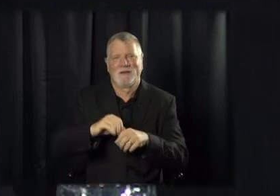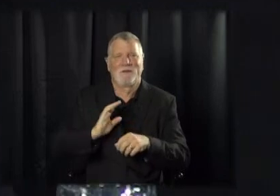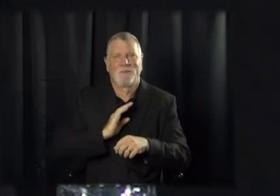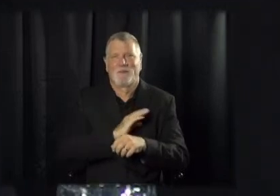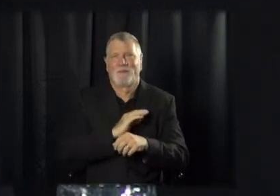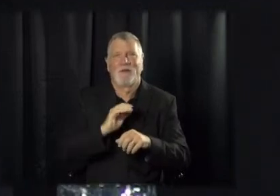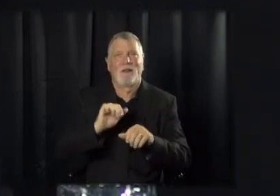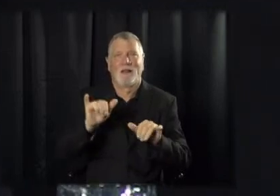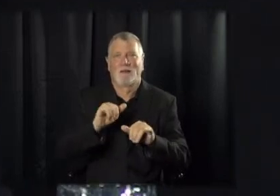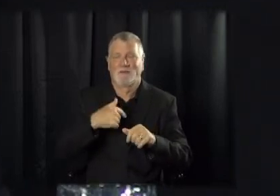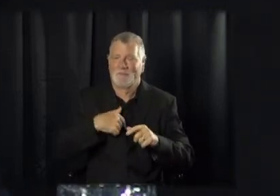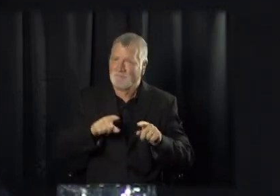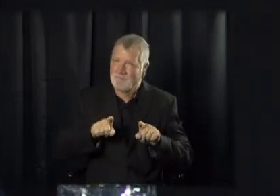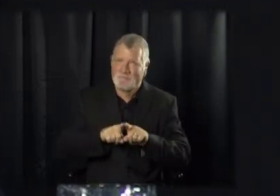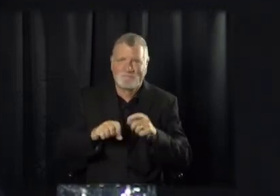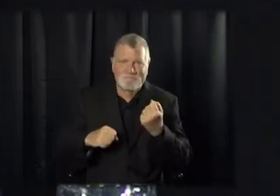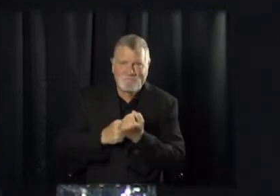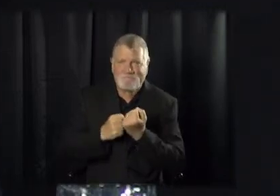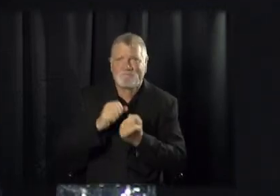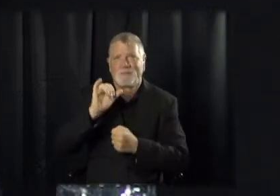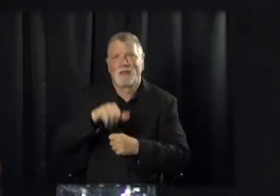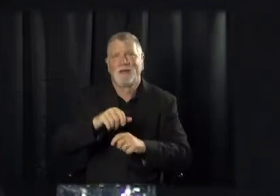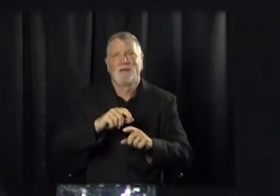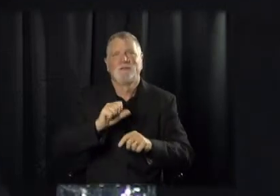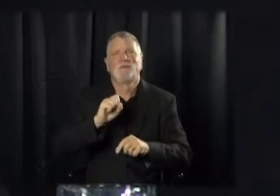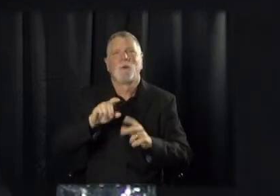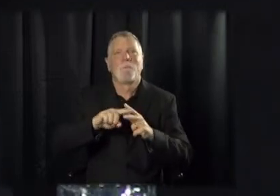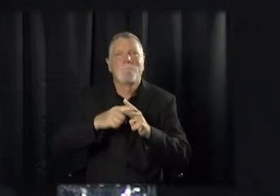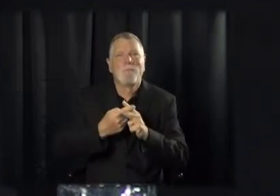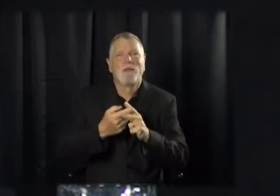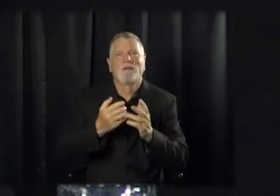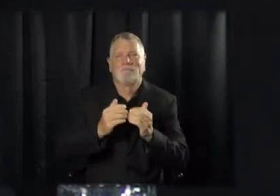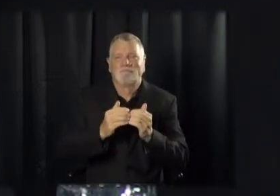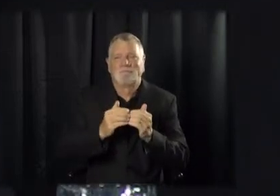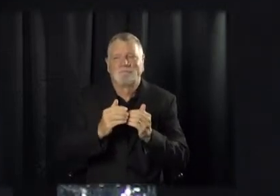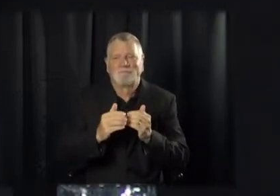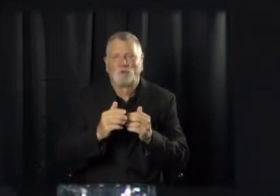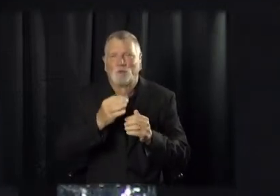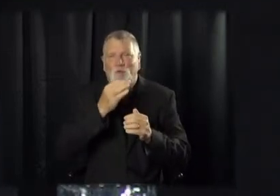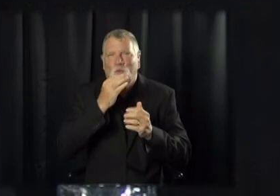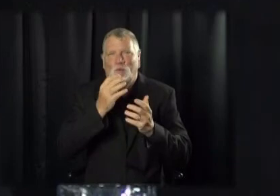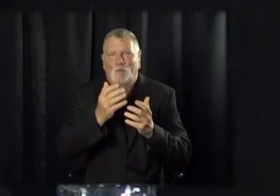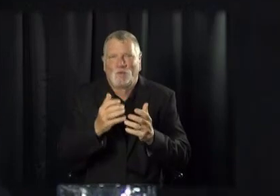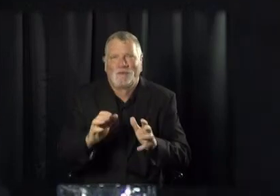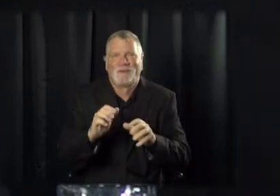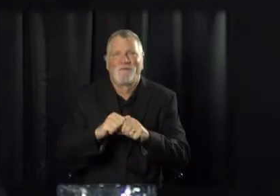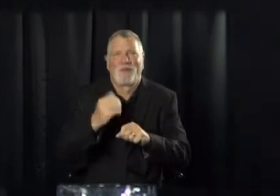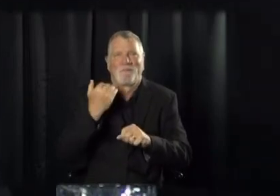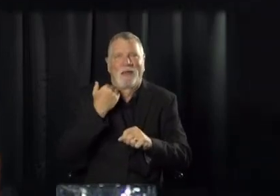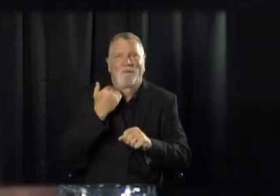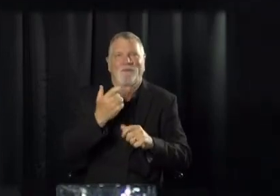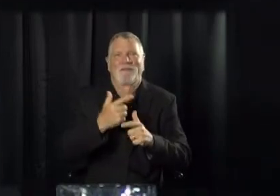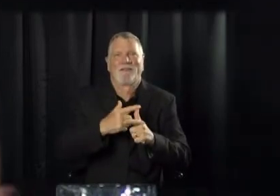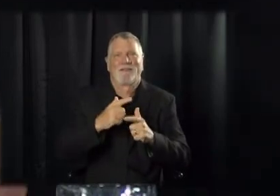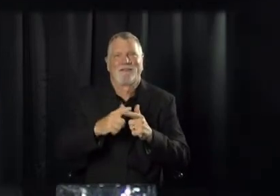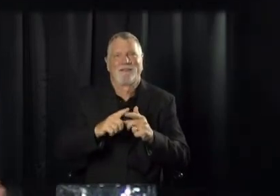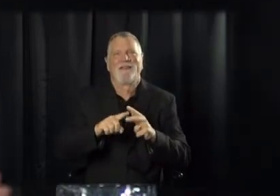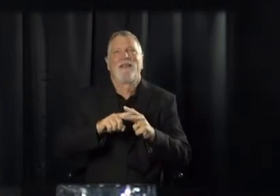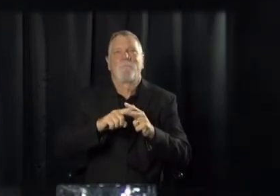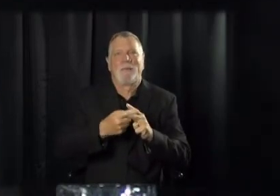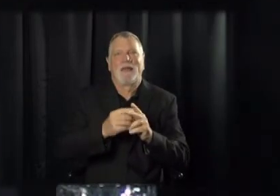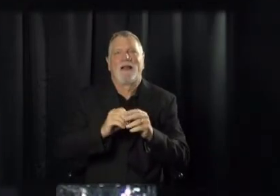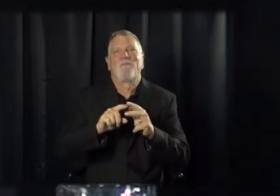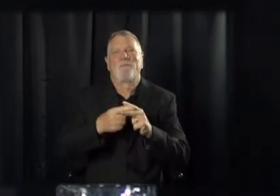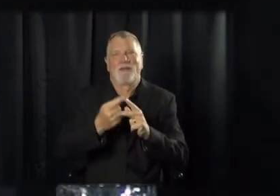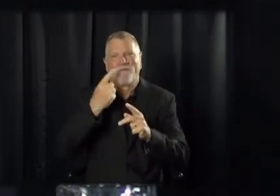and the rest of us are pushing for as well. It's the beginning of the end, we hope, for the bankruptcy, and the beginning of the